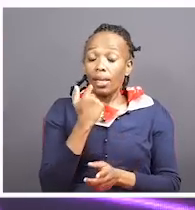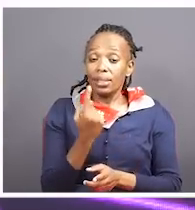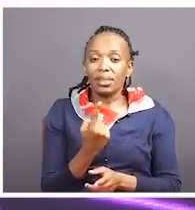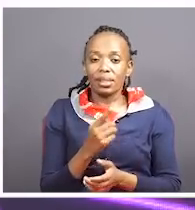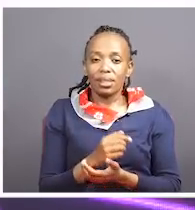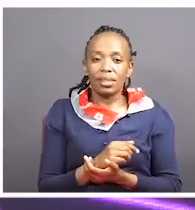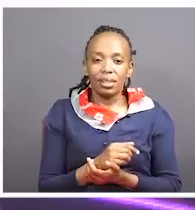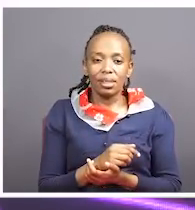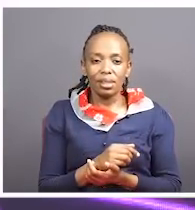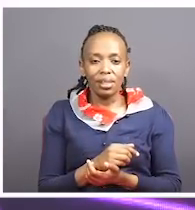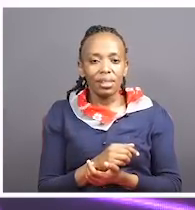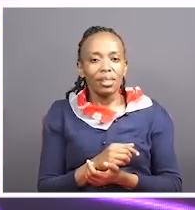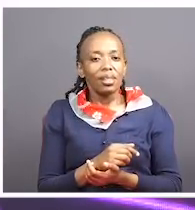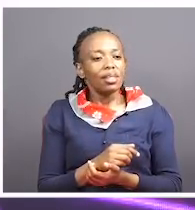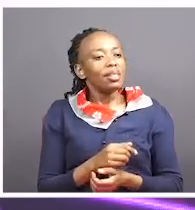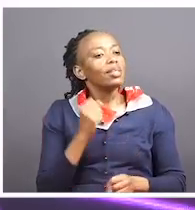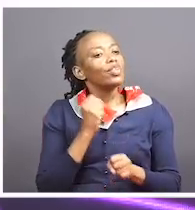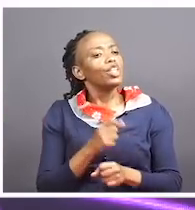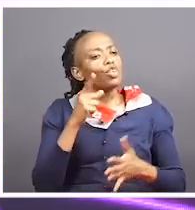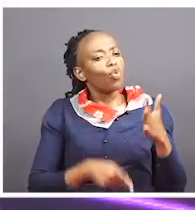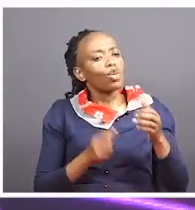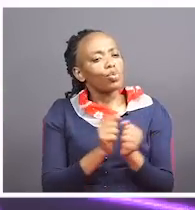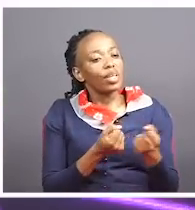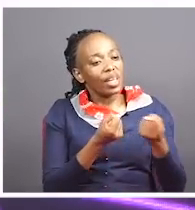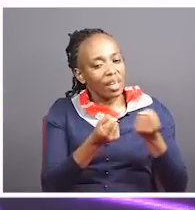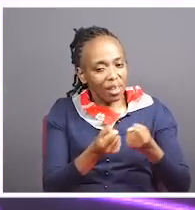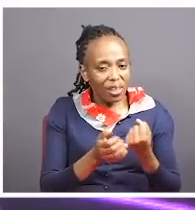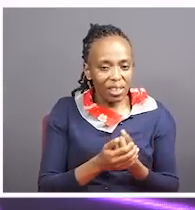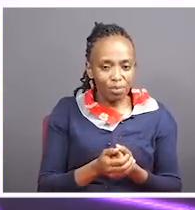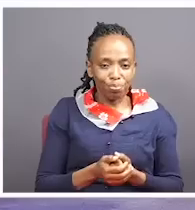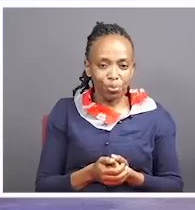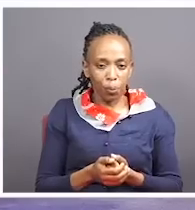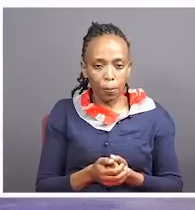I said, Nick, what did you do to this car?